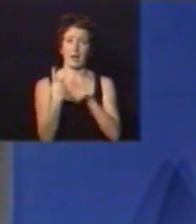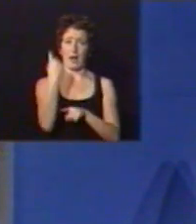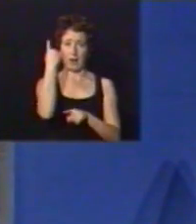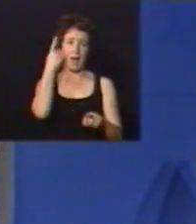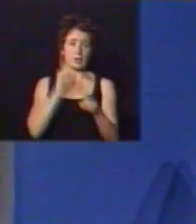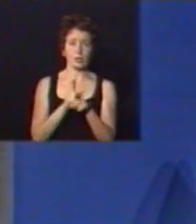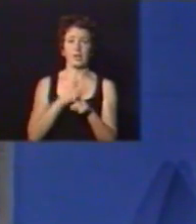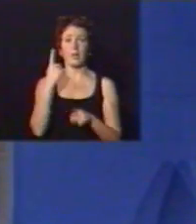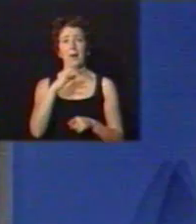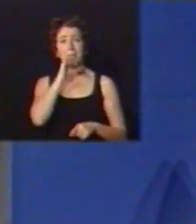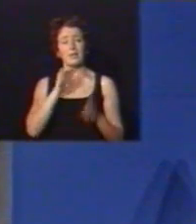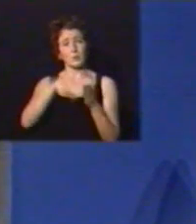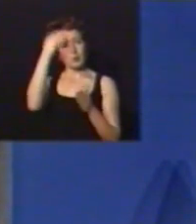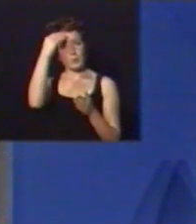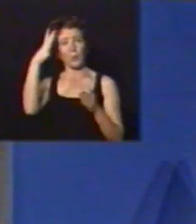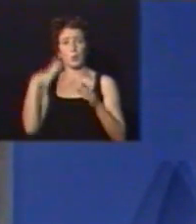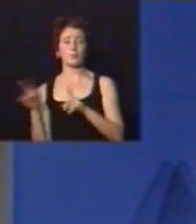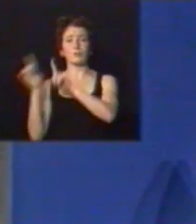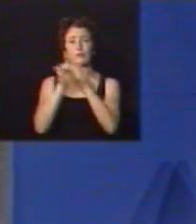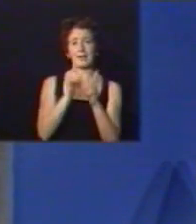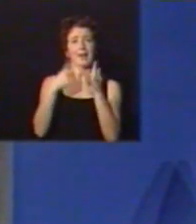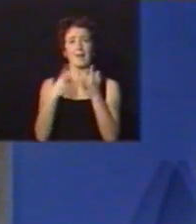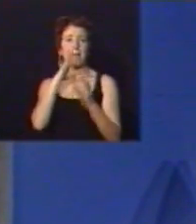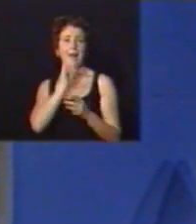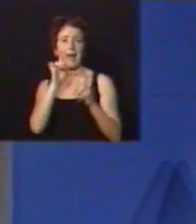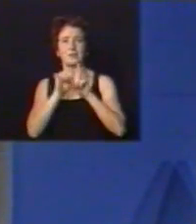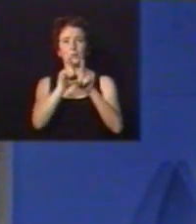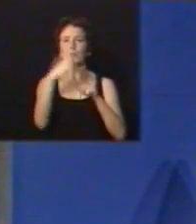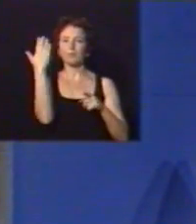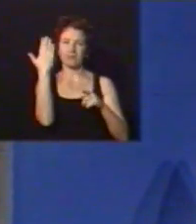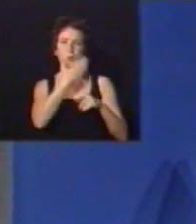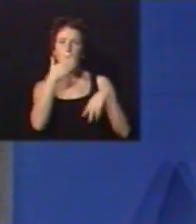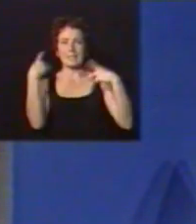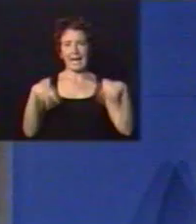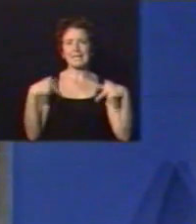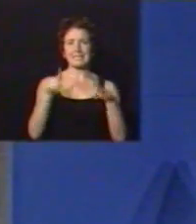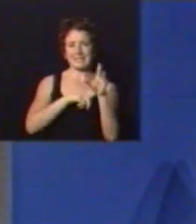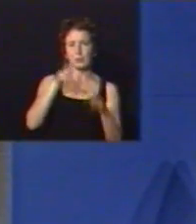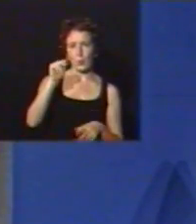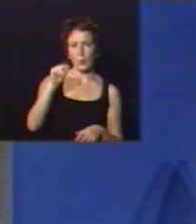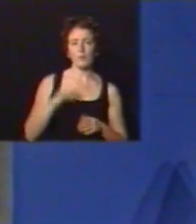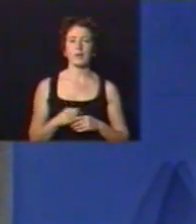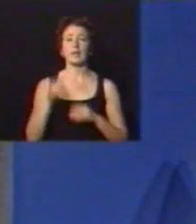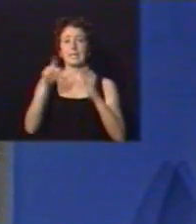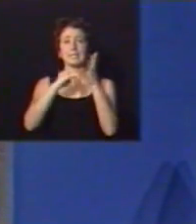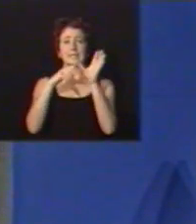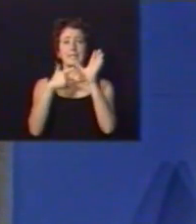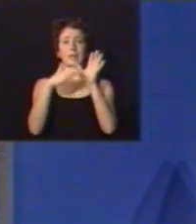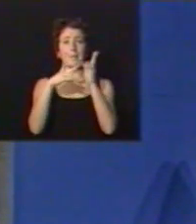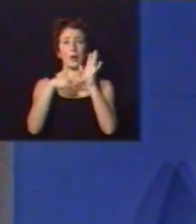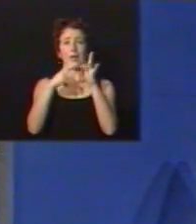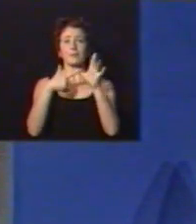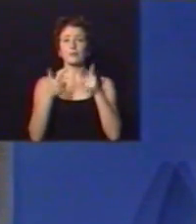student expressed interest in bringing a same-sex partner to the social. Santa Monica's deputy principal,